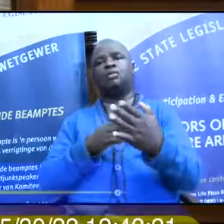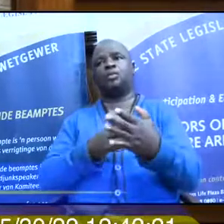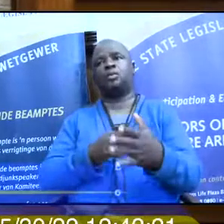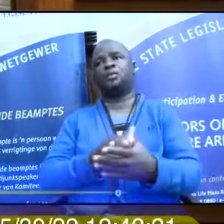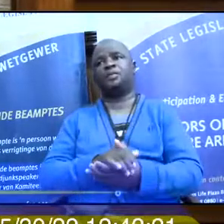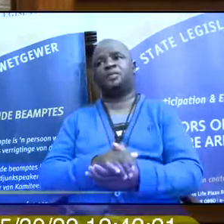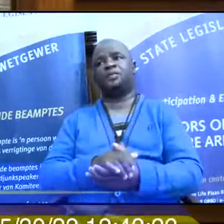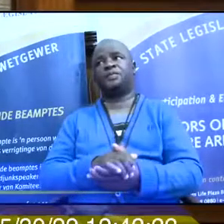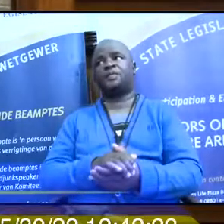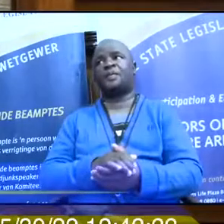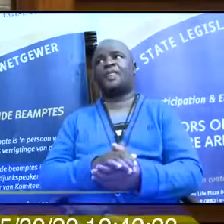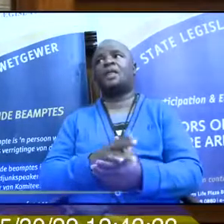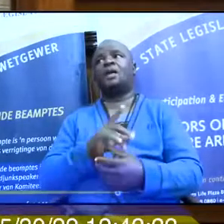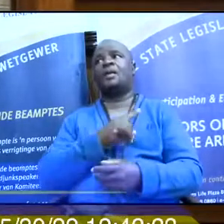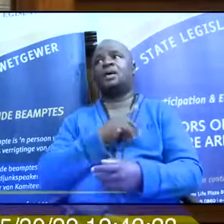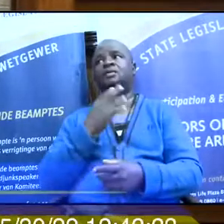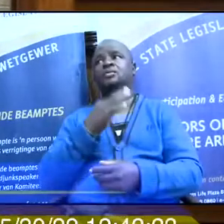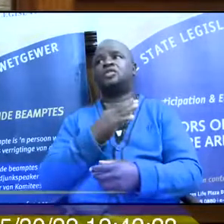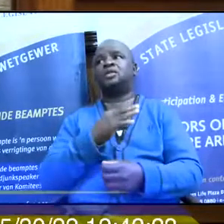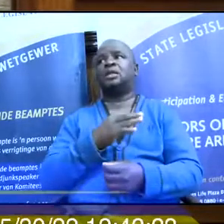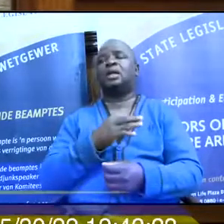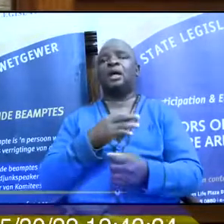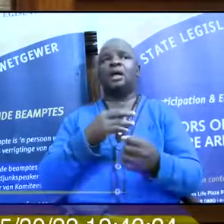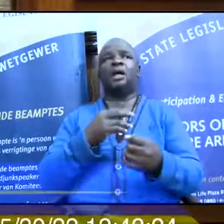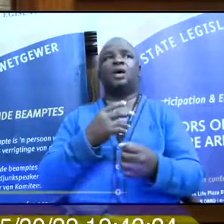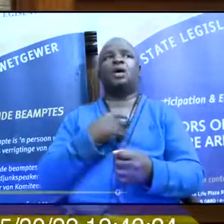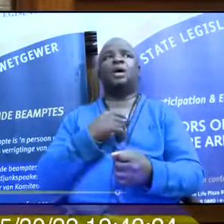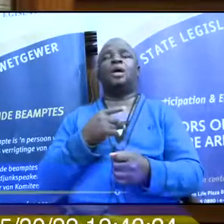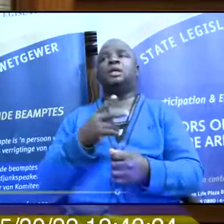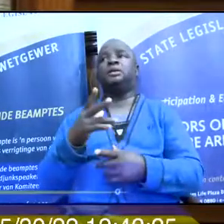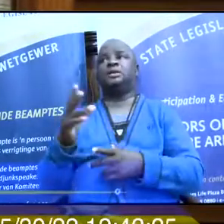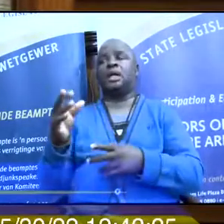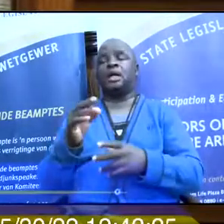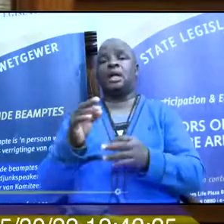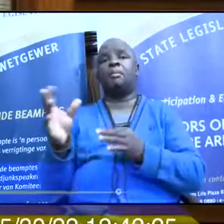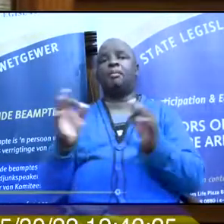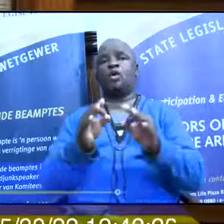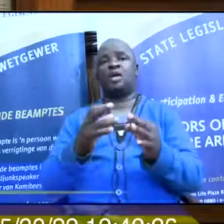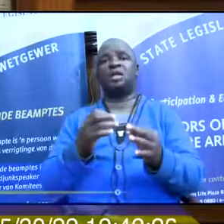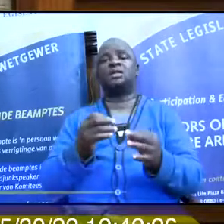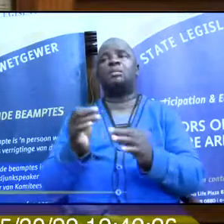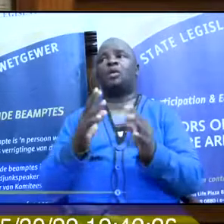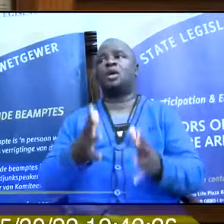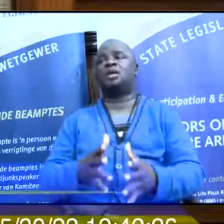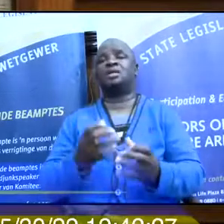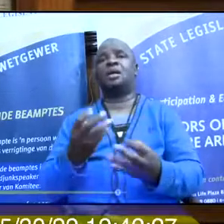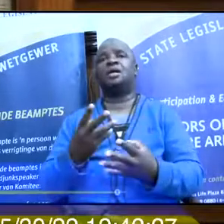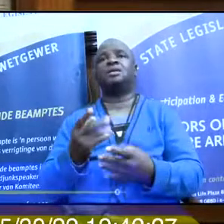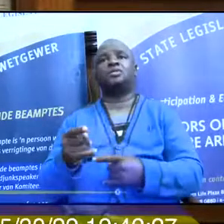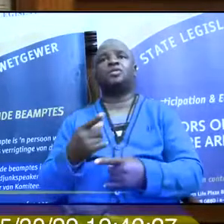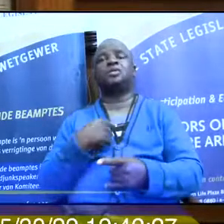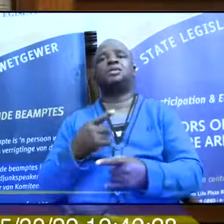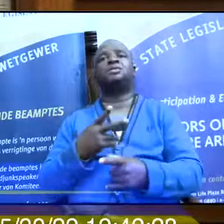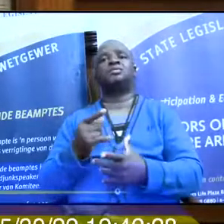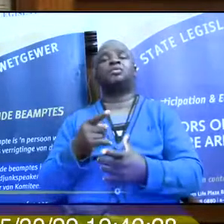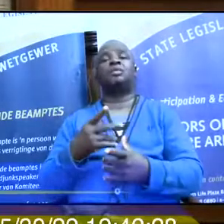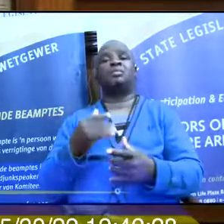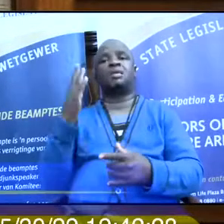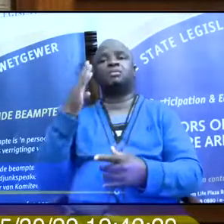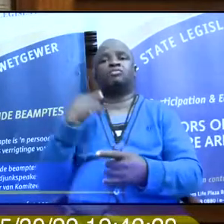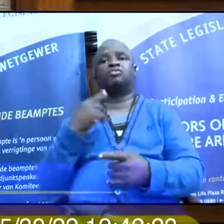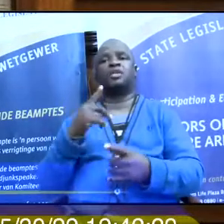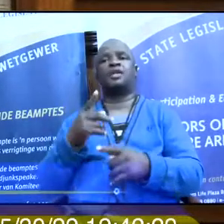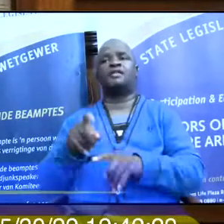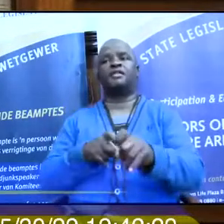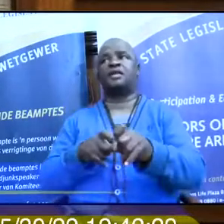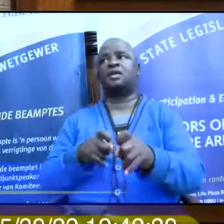we want to say most of the employers took advantage of about the situation that were not able to interact directly with our members because